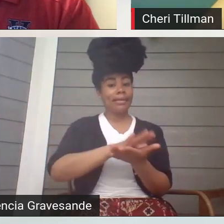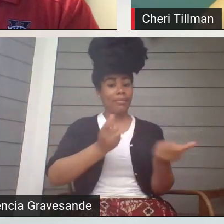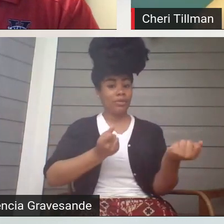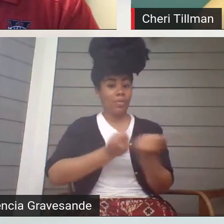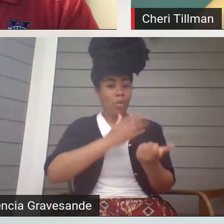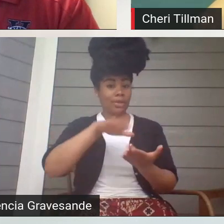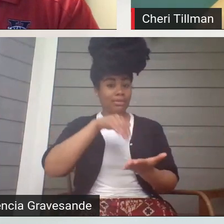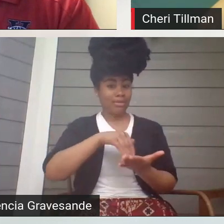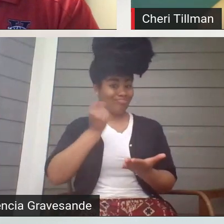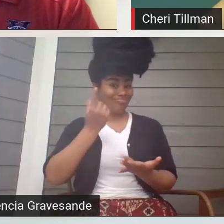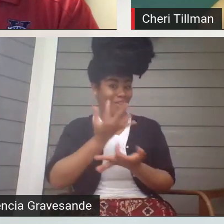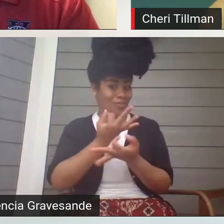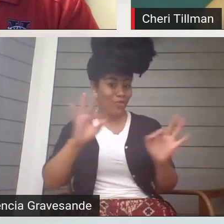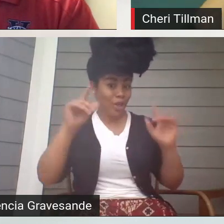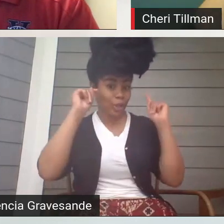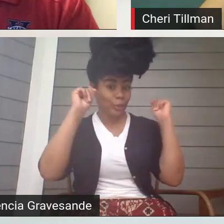tutoring.